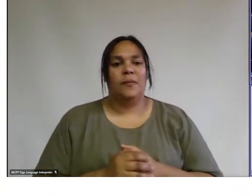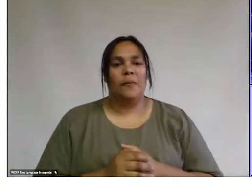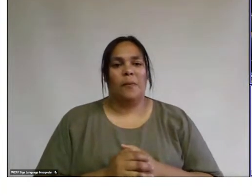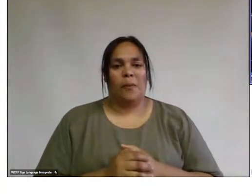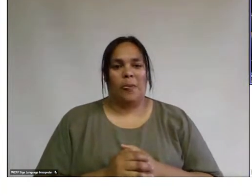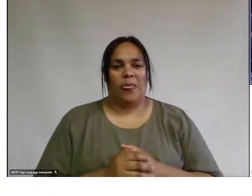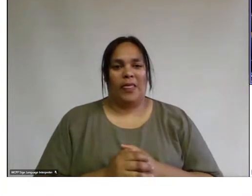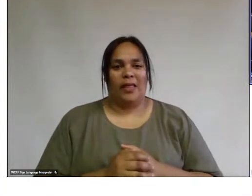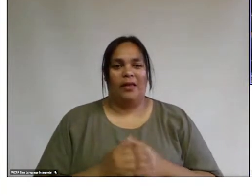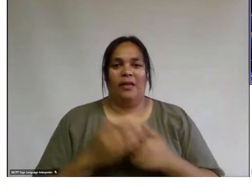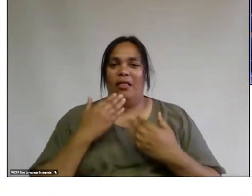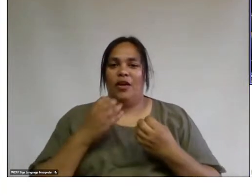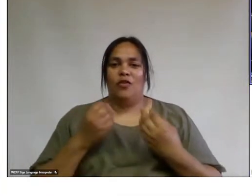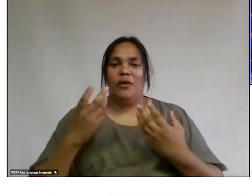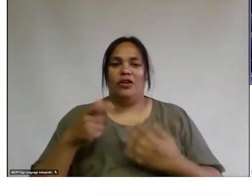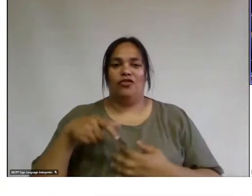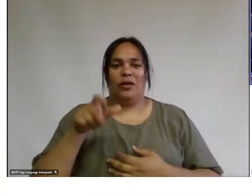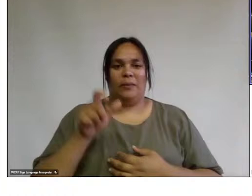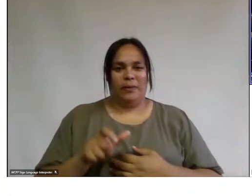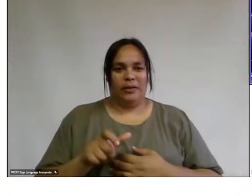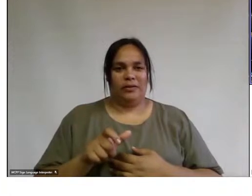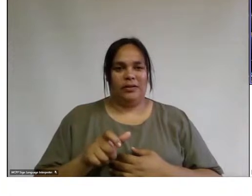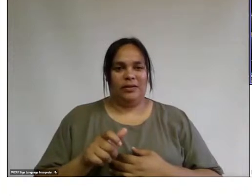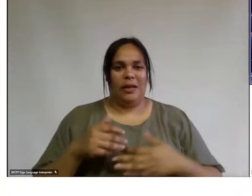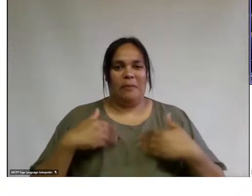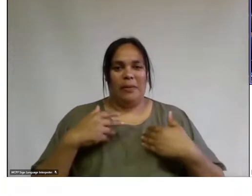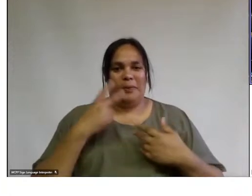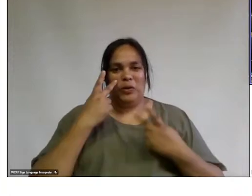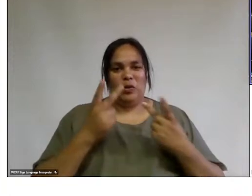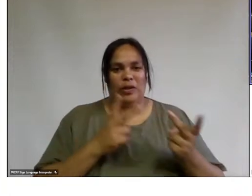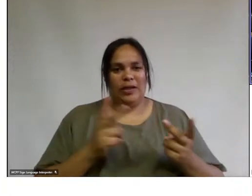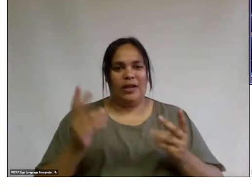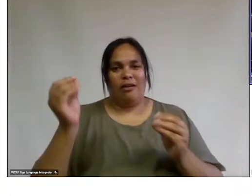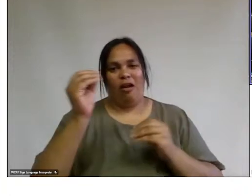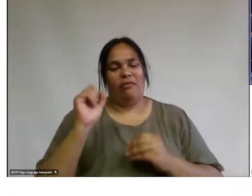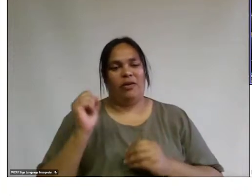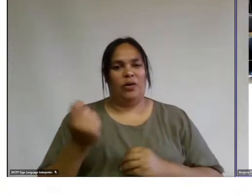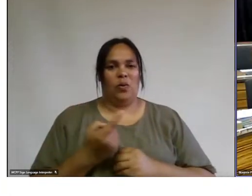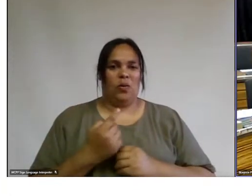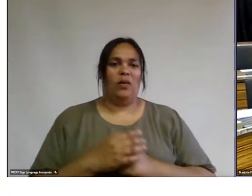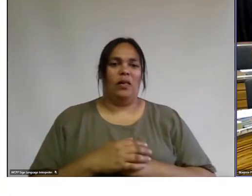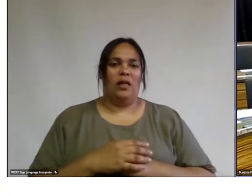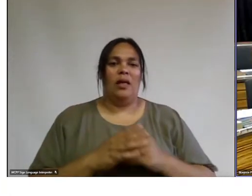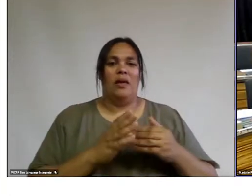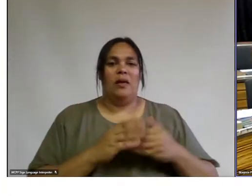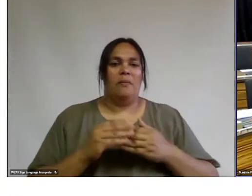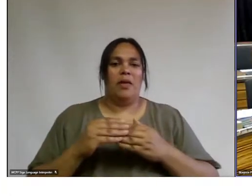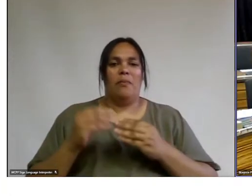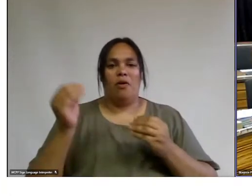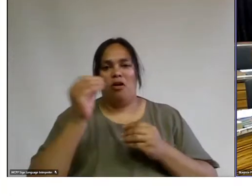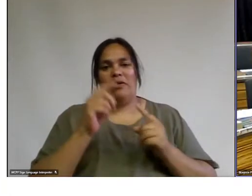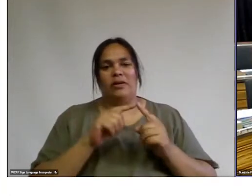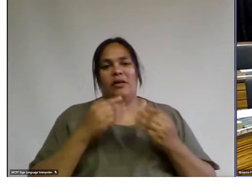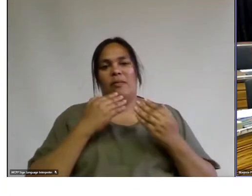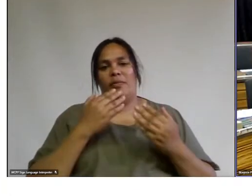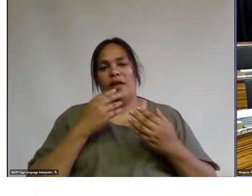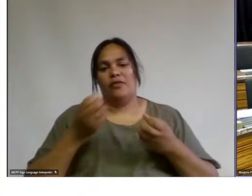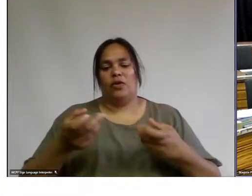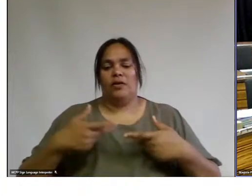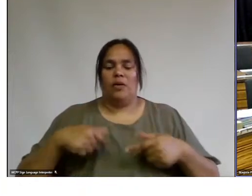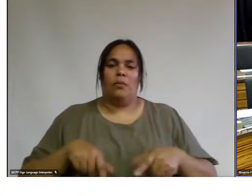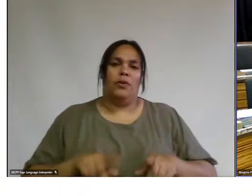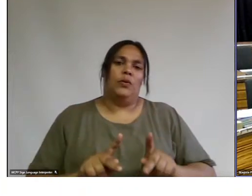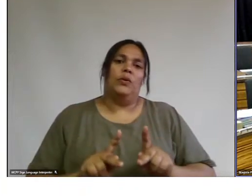Thank you very much, Chairperson. Good to see you again, and good afternoon to everybody. Members, good afternoon. Thank you very much for the